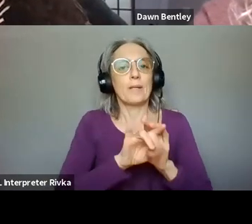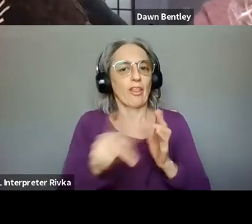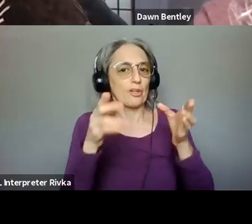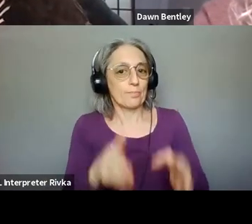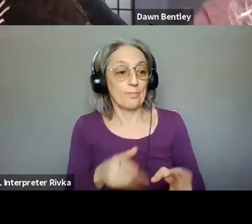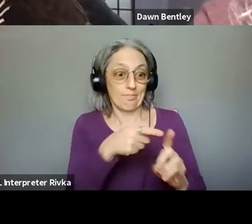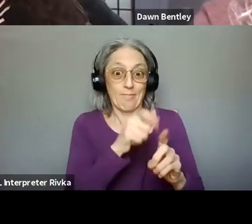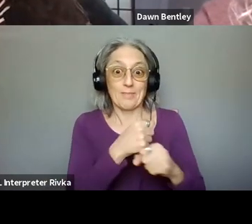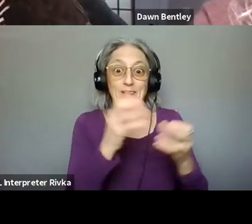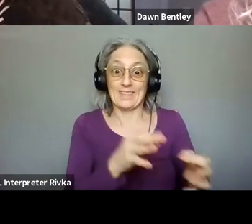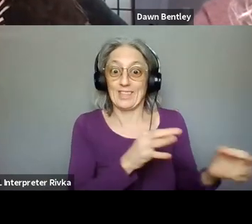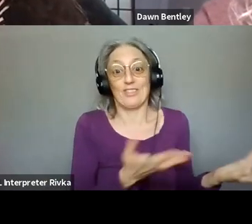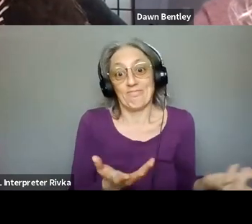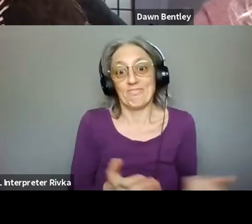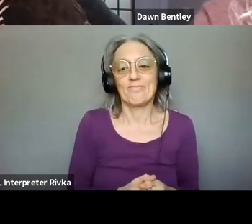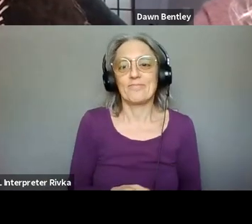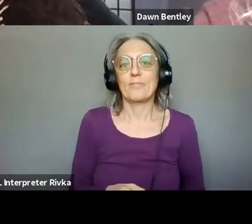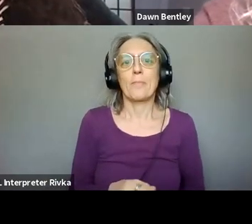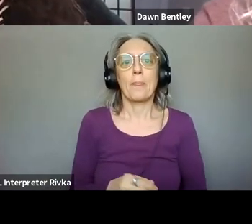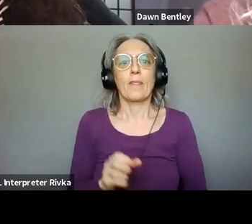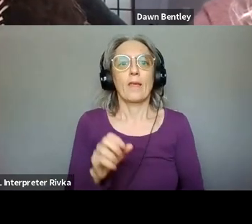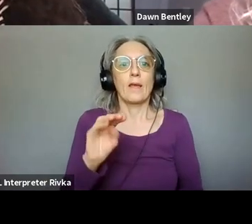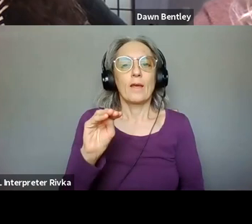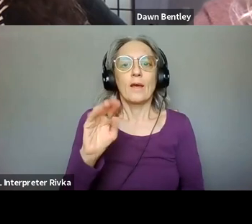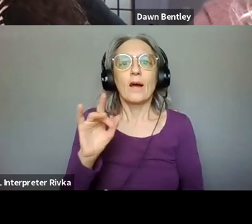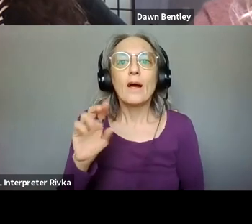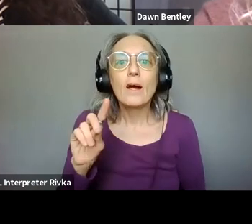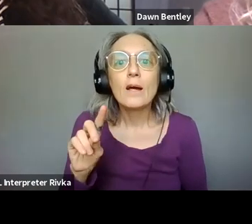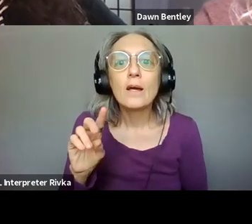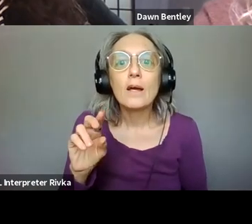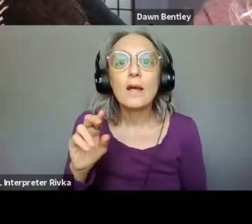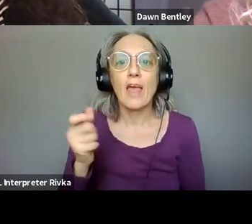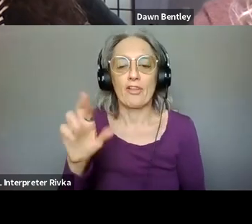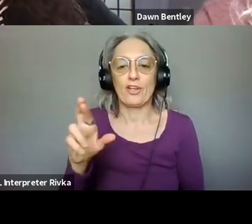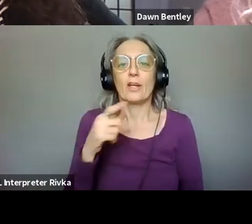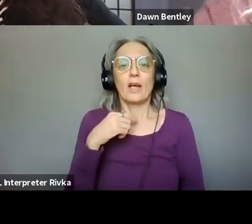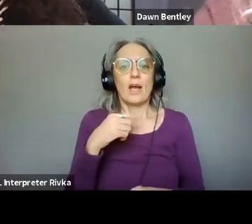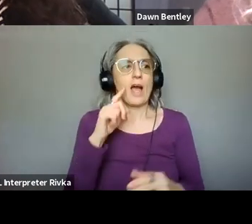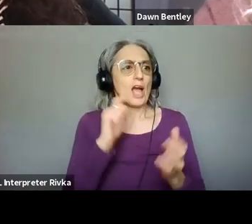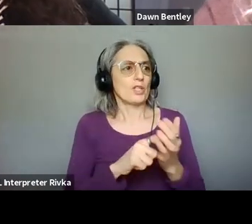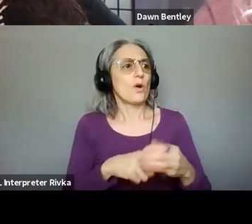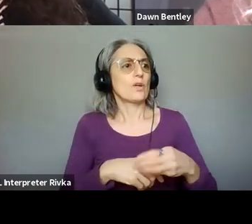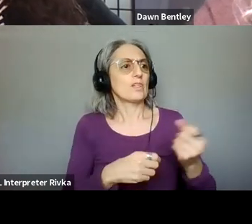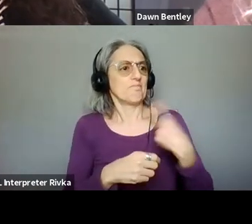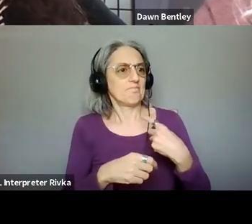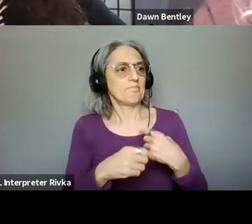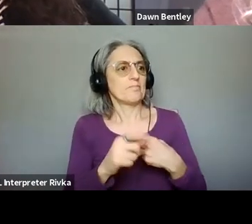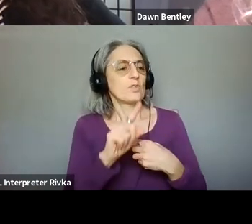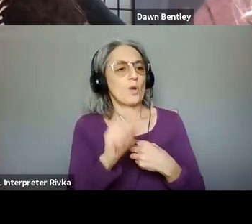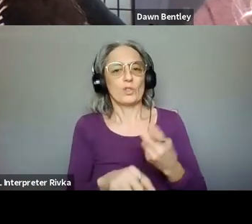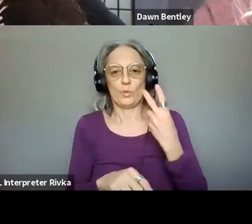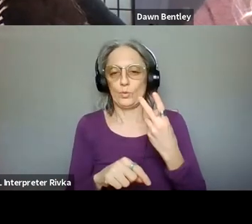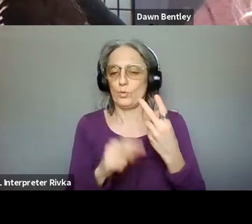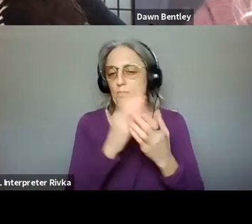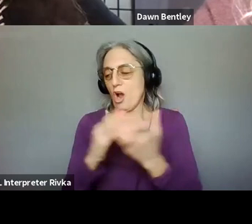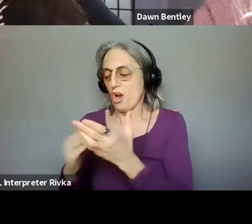Okay, we have a two-part question kind of related to that. If you have a child that's still in high school but